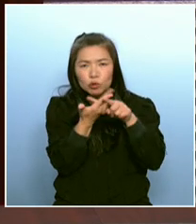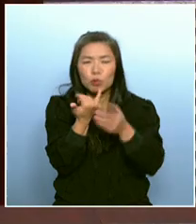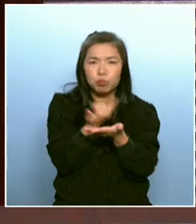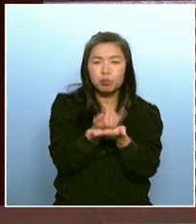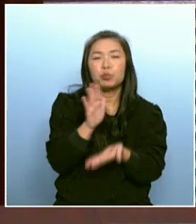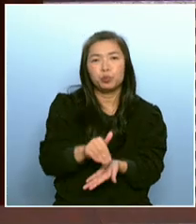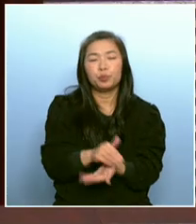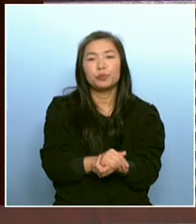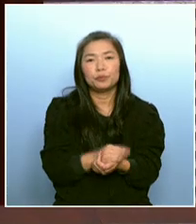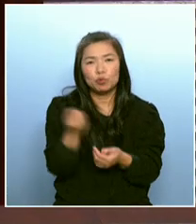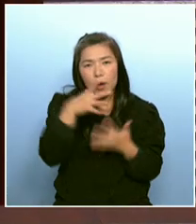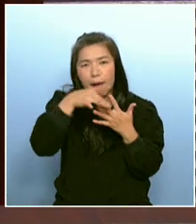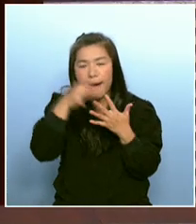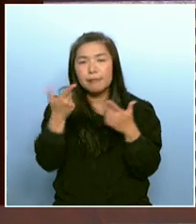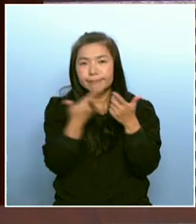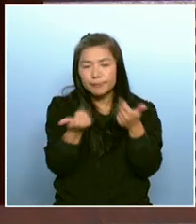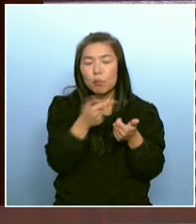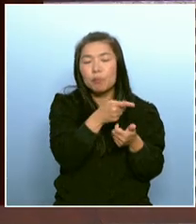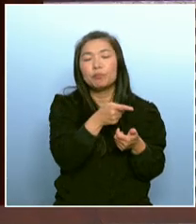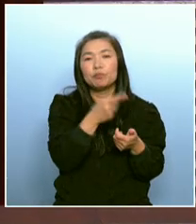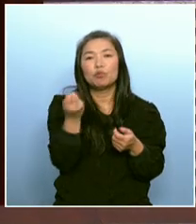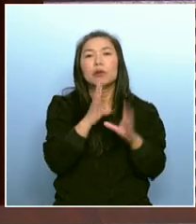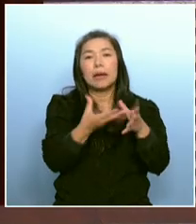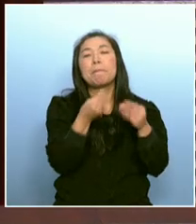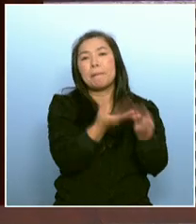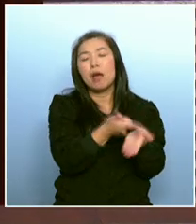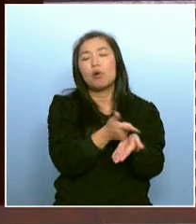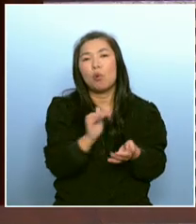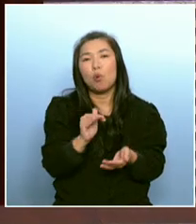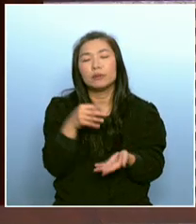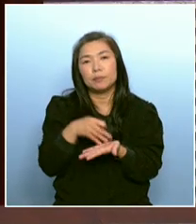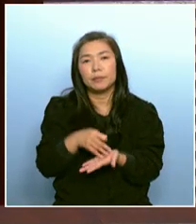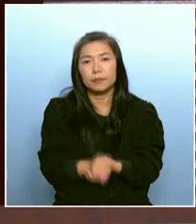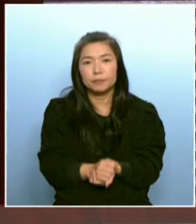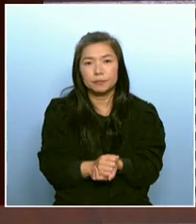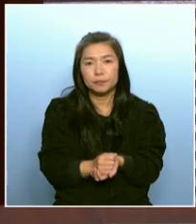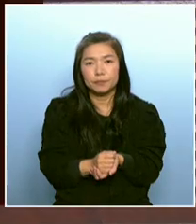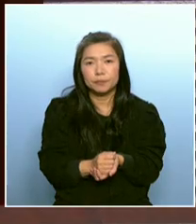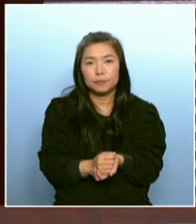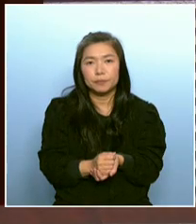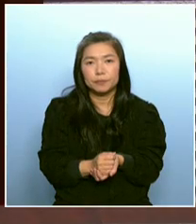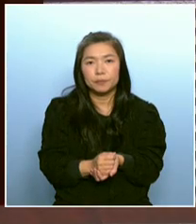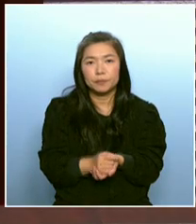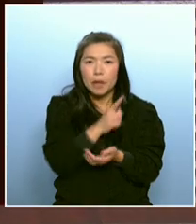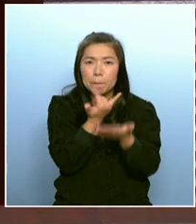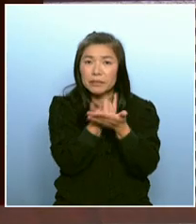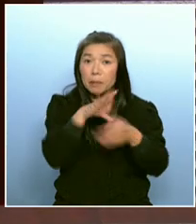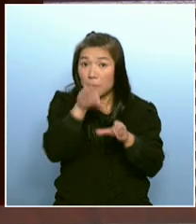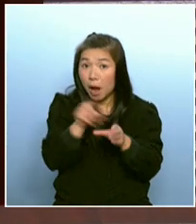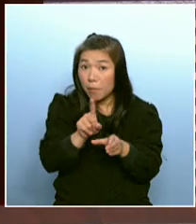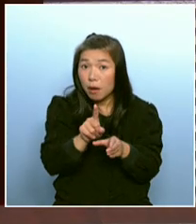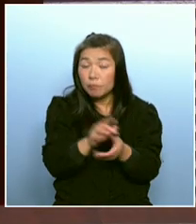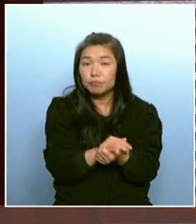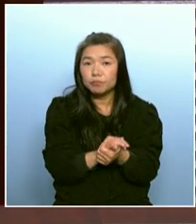meet our requirements. We also assess their quality as we look for the right organization. And as